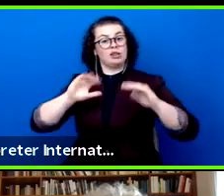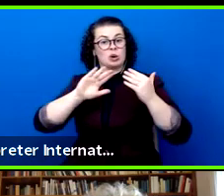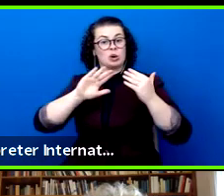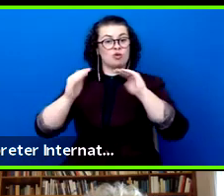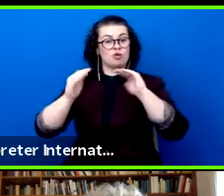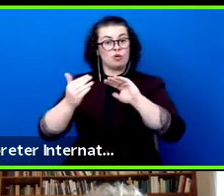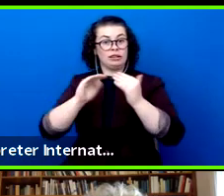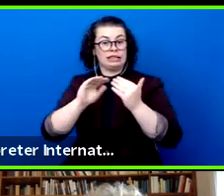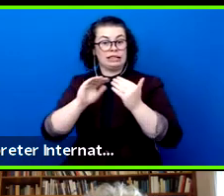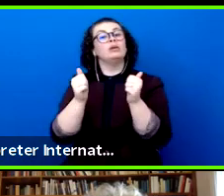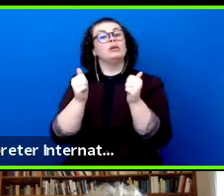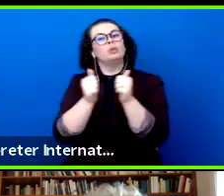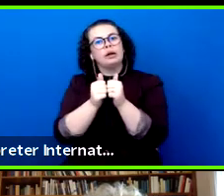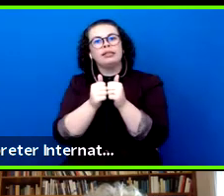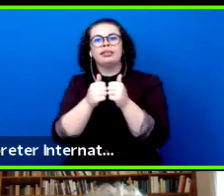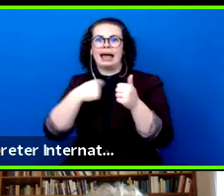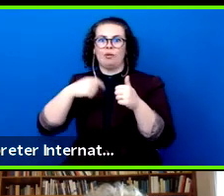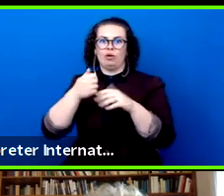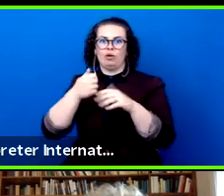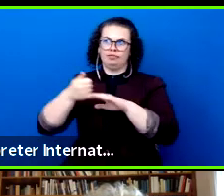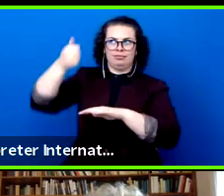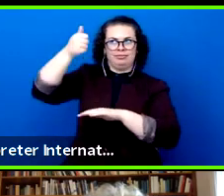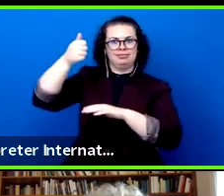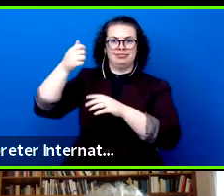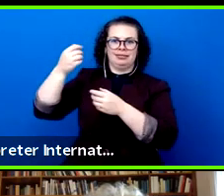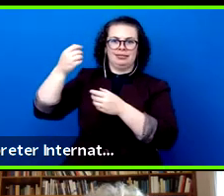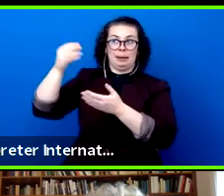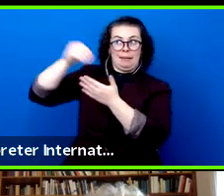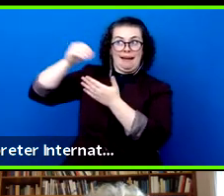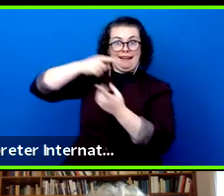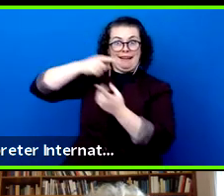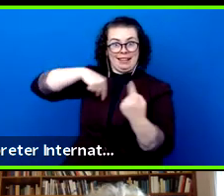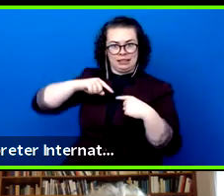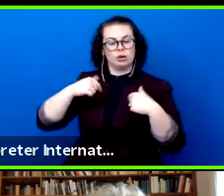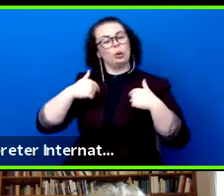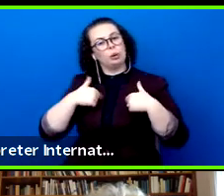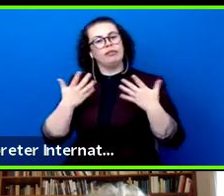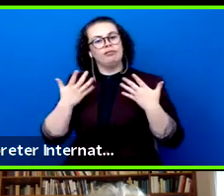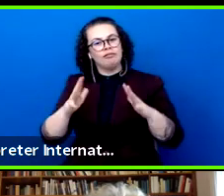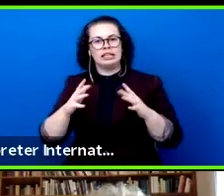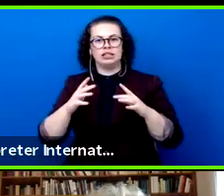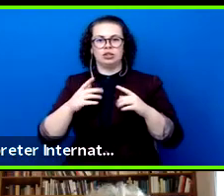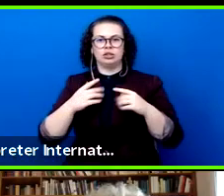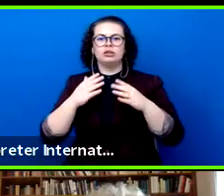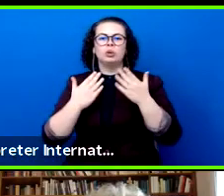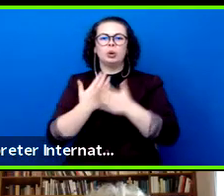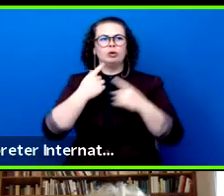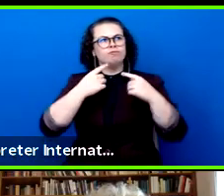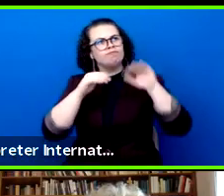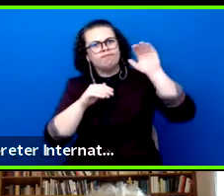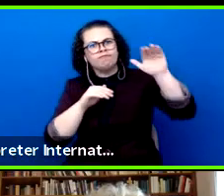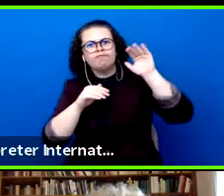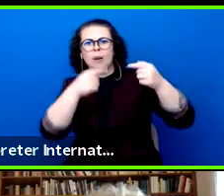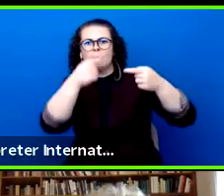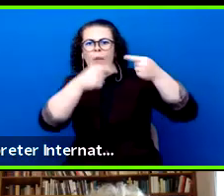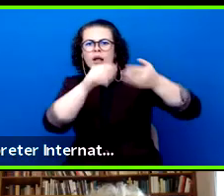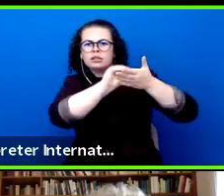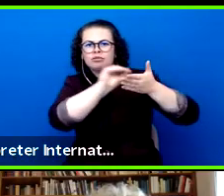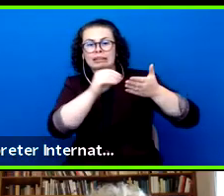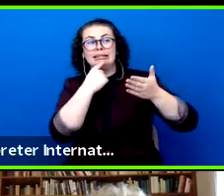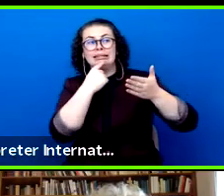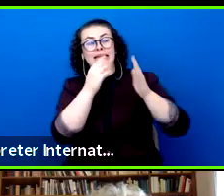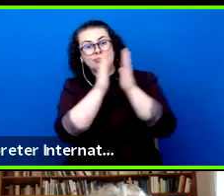I might add, of our employer counterparts, we have issued several calls to policymakers to please ensure that whatever